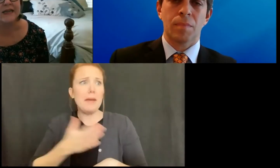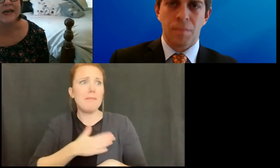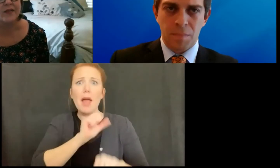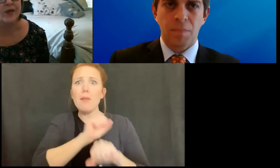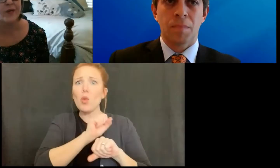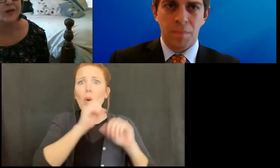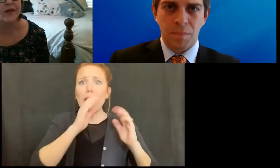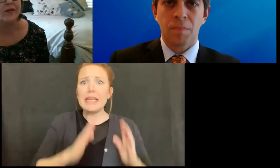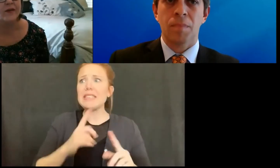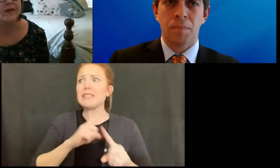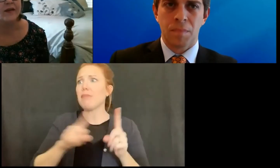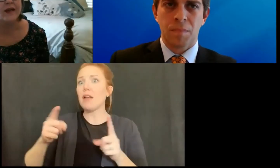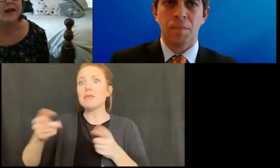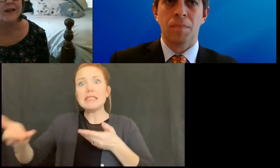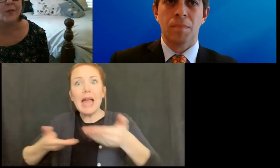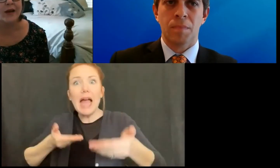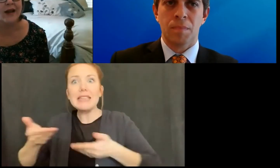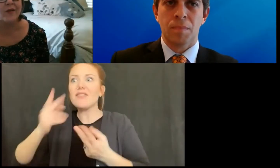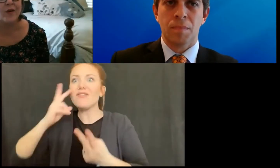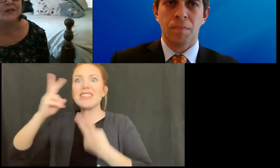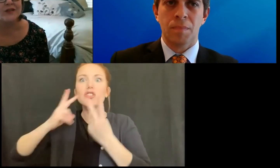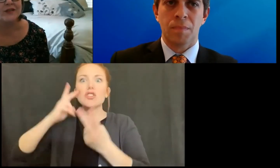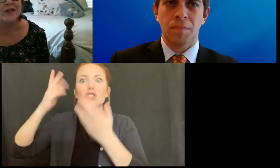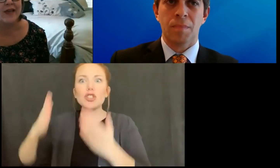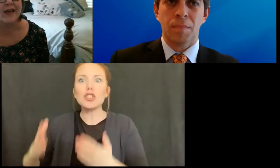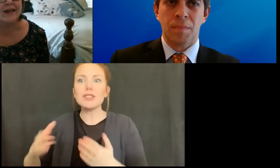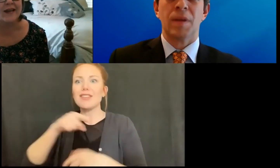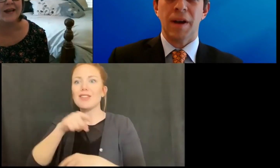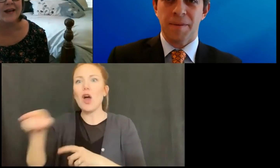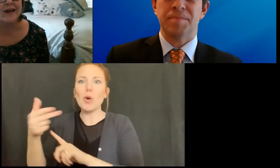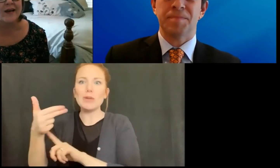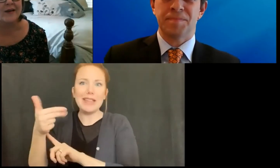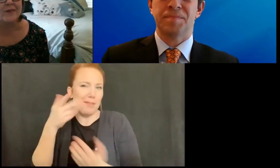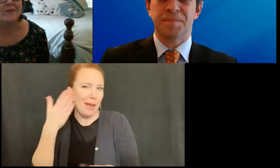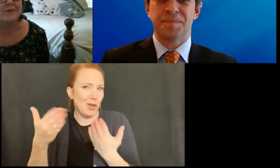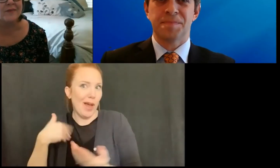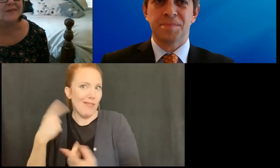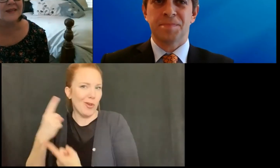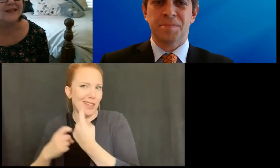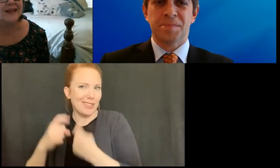that stayed at the hotel. And y'all might have questions on that. Yeah.